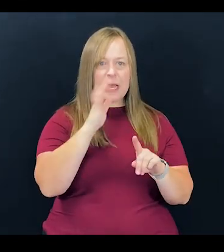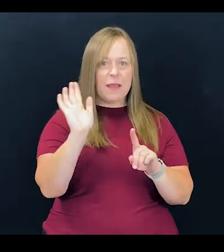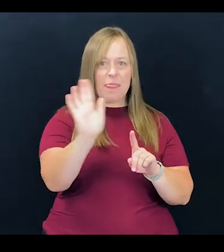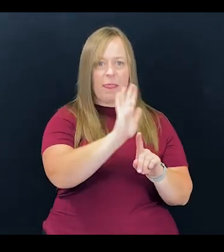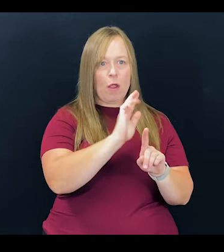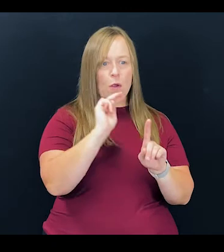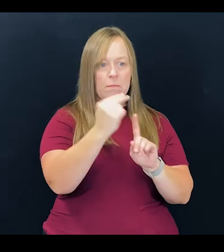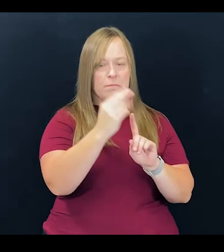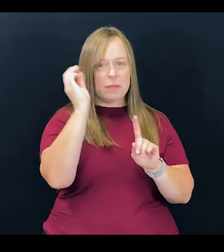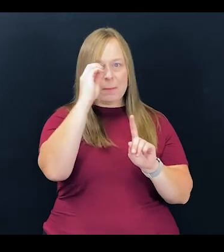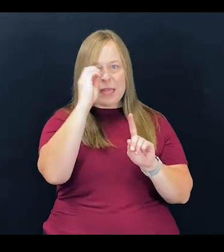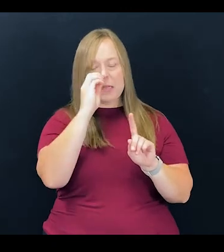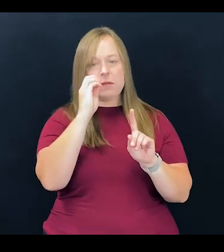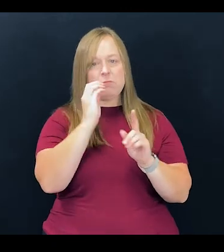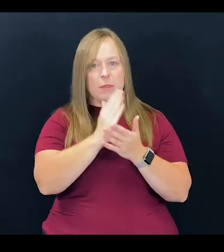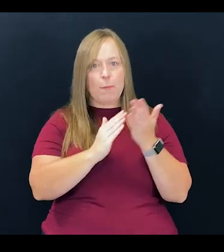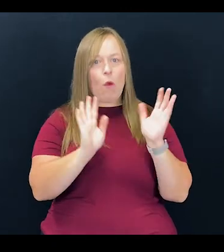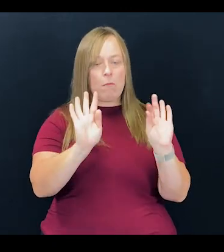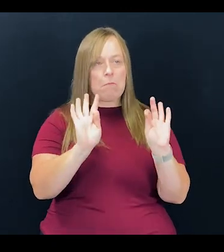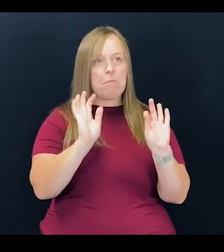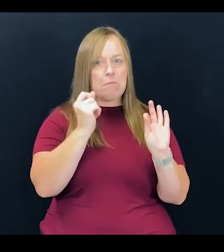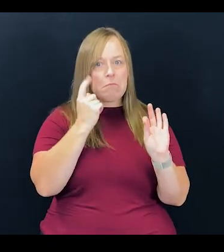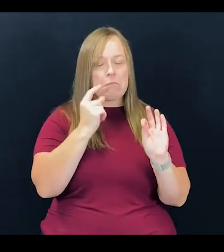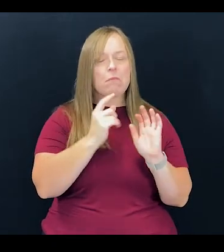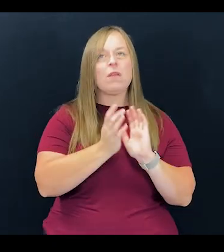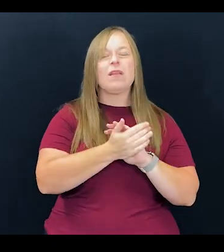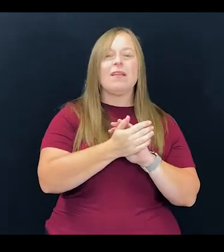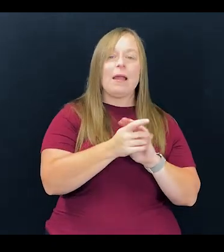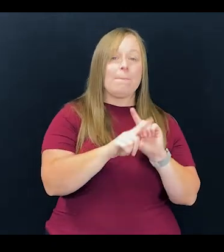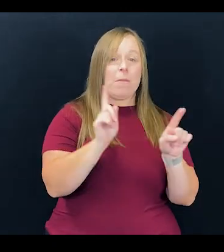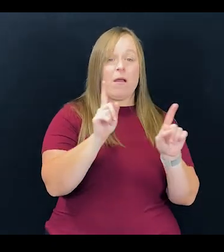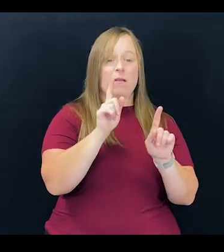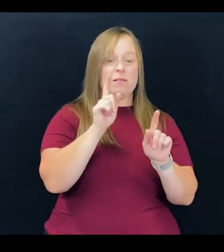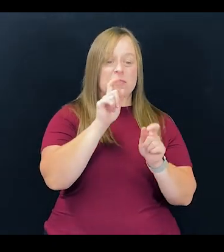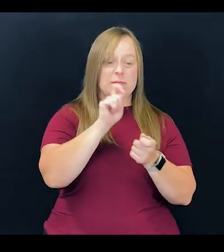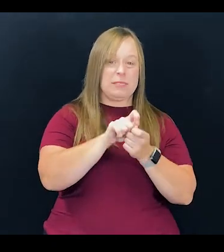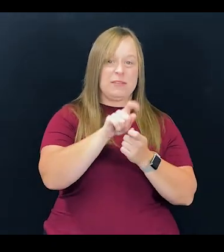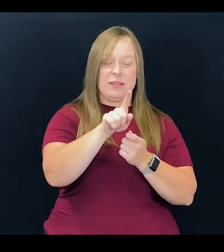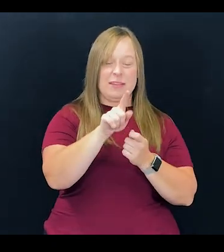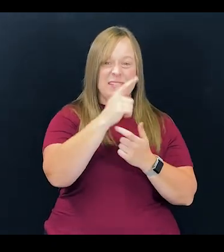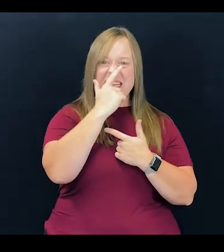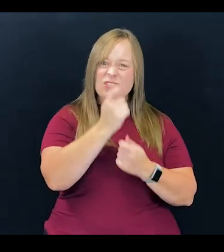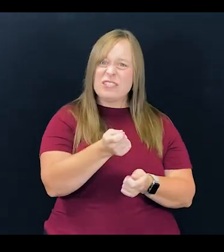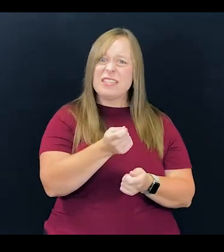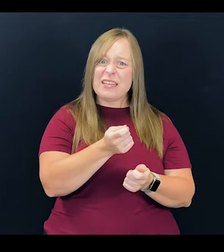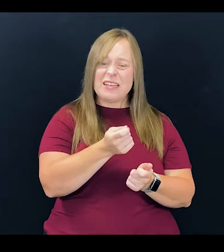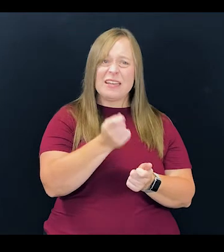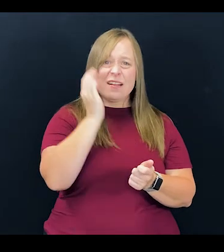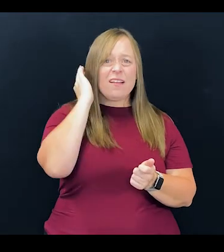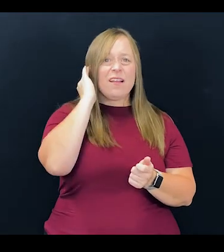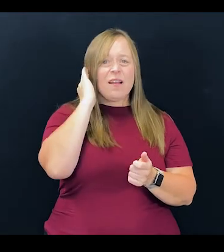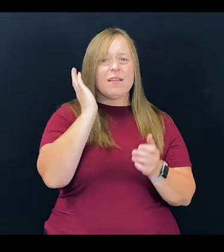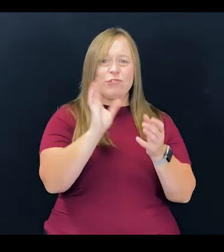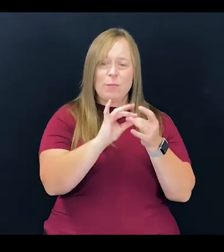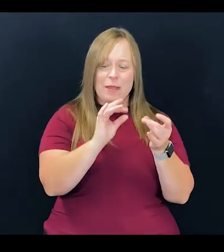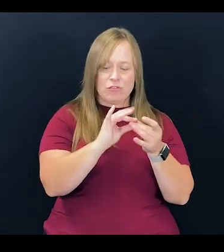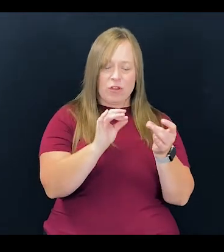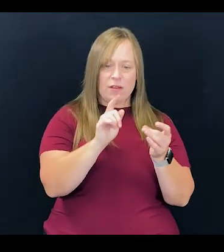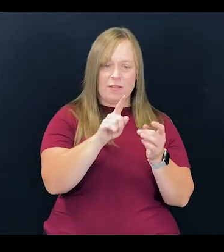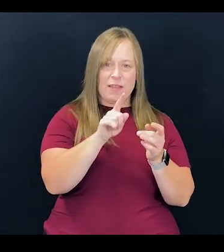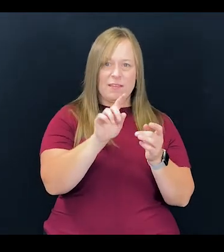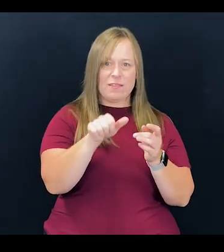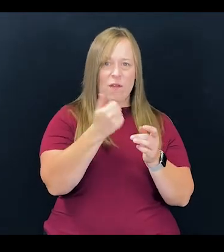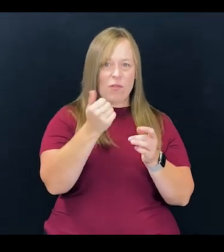space to say where they're coming from and what their piece is. But in particular, this was interesting because, as